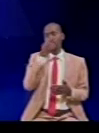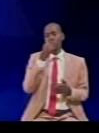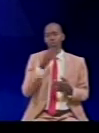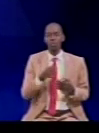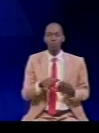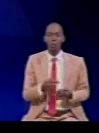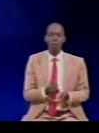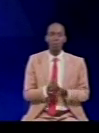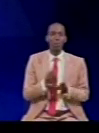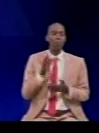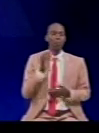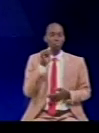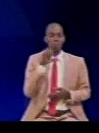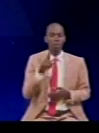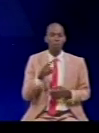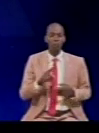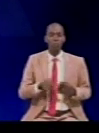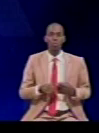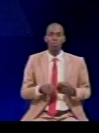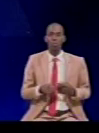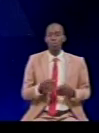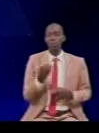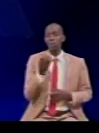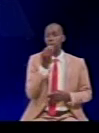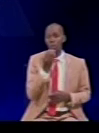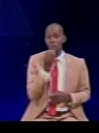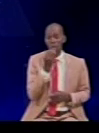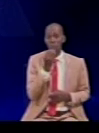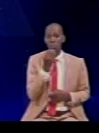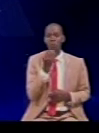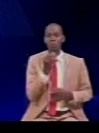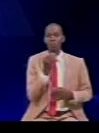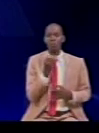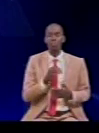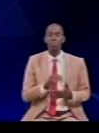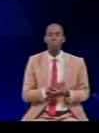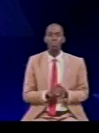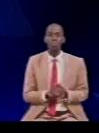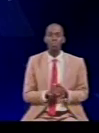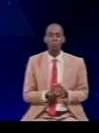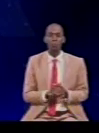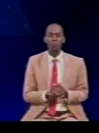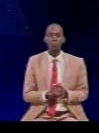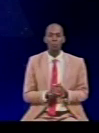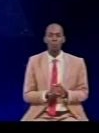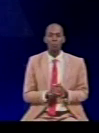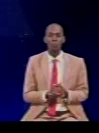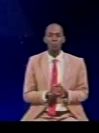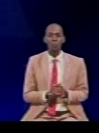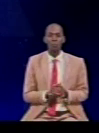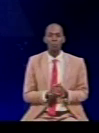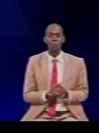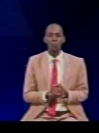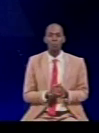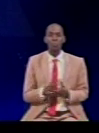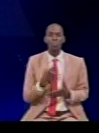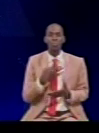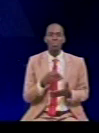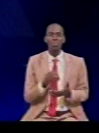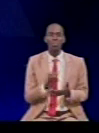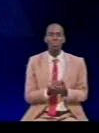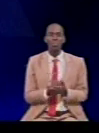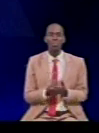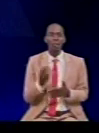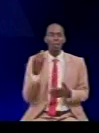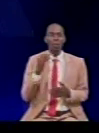tube. We normally use that to feed patients who have stroke. So this is stroke that's affecting the whole brain. And that's how she was not